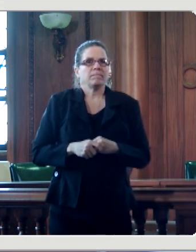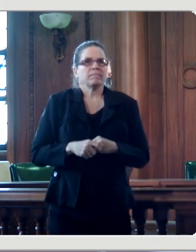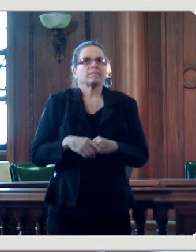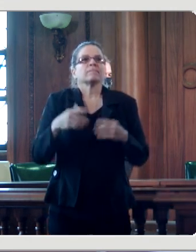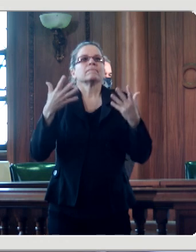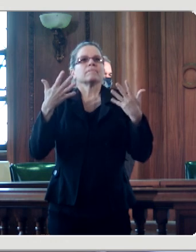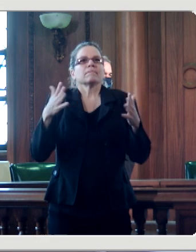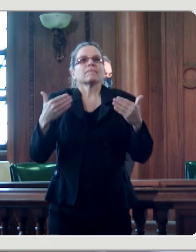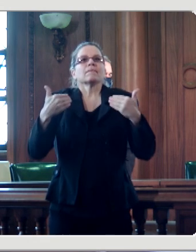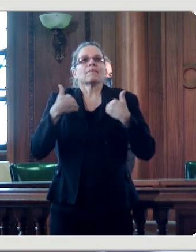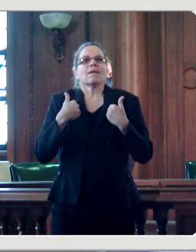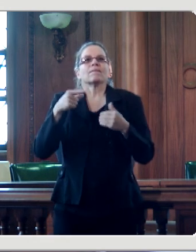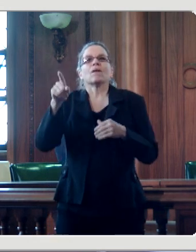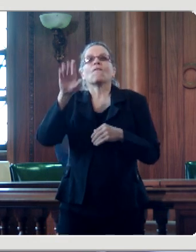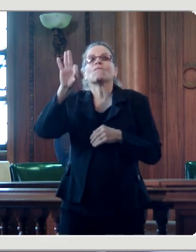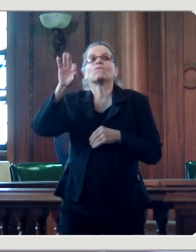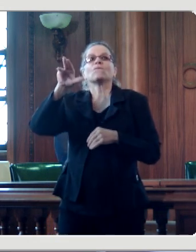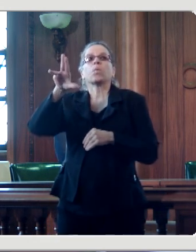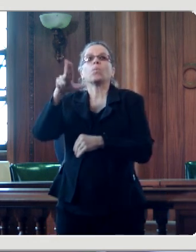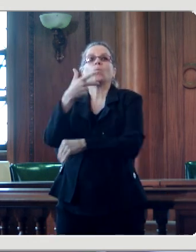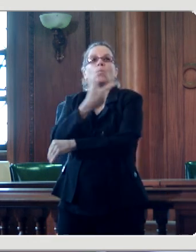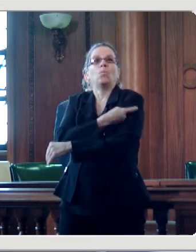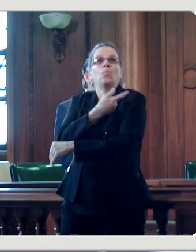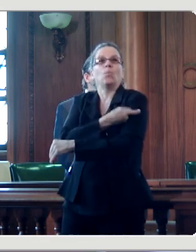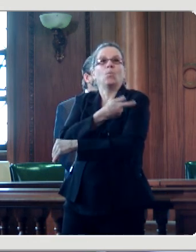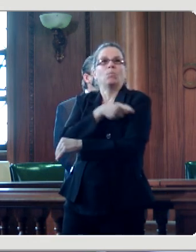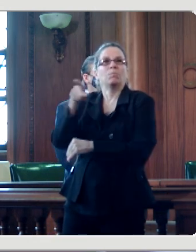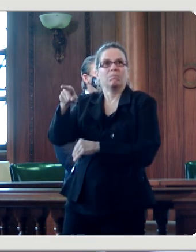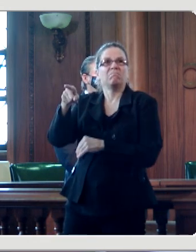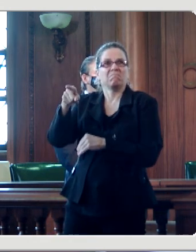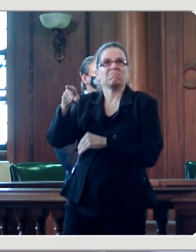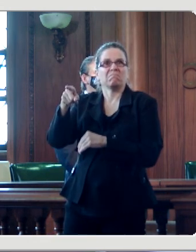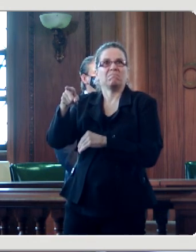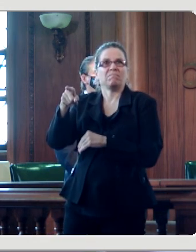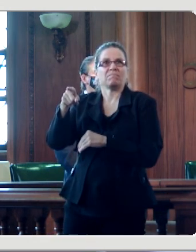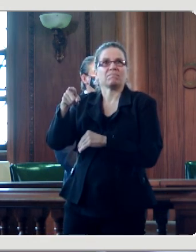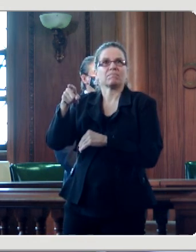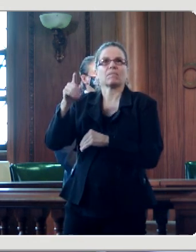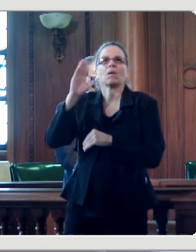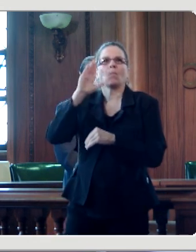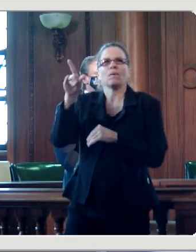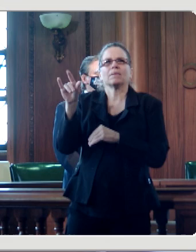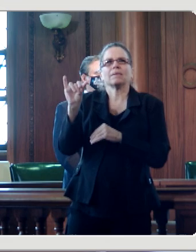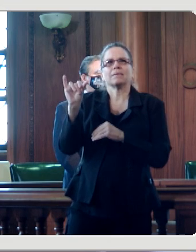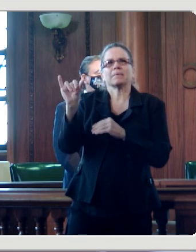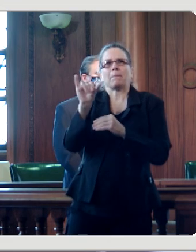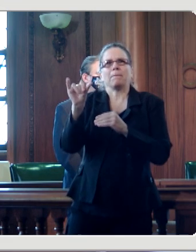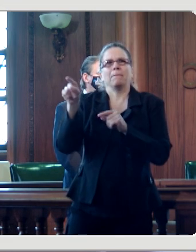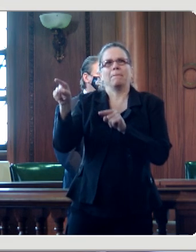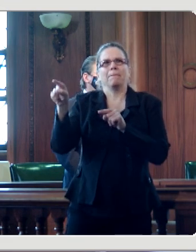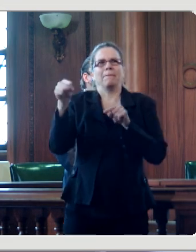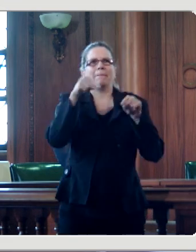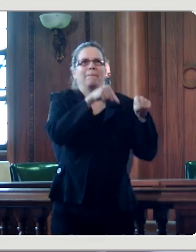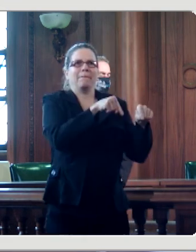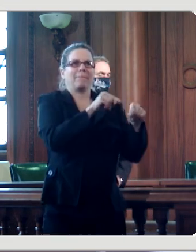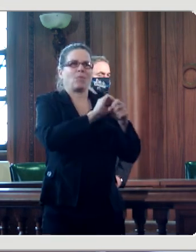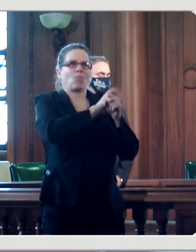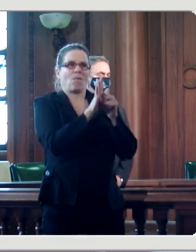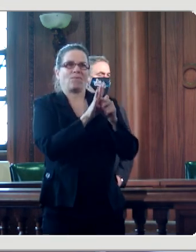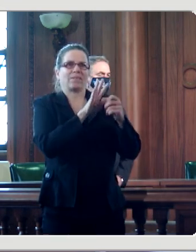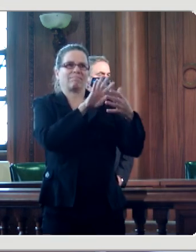administration. We will follow those locally, and we will work with the Commonwealth of Massachusetts. There have